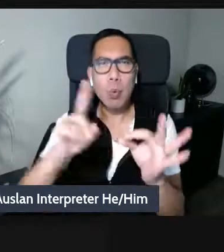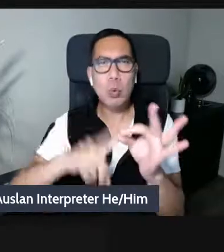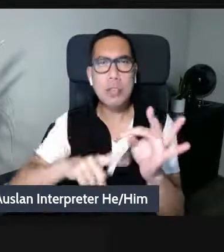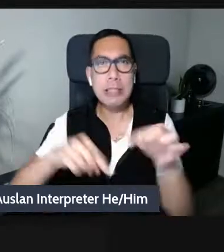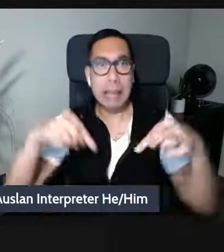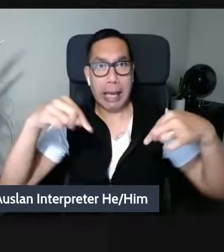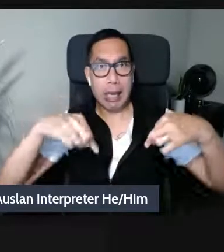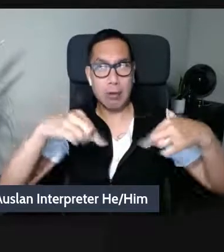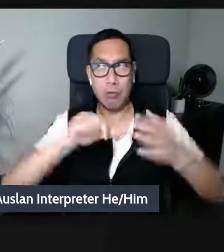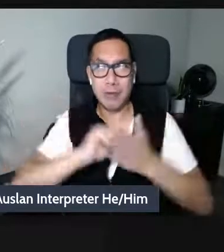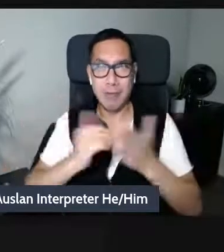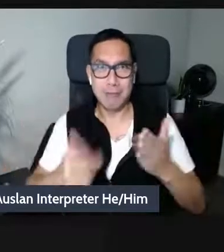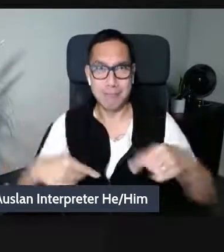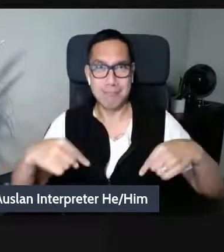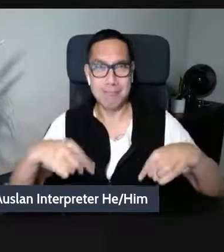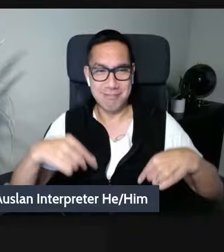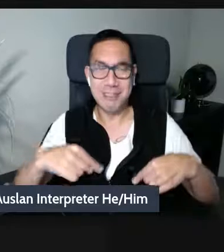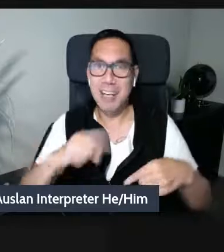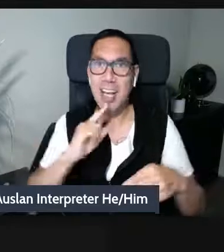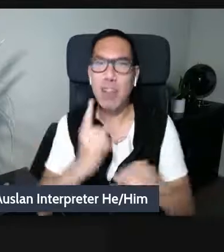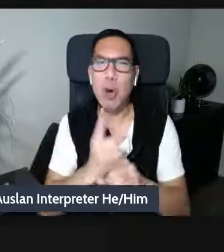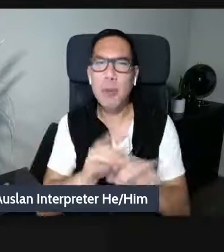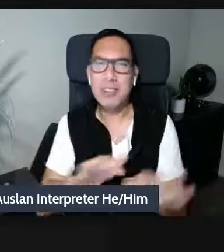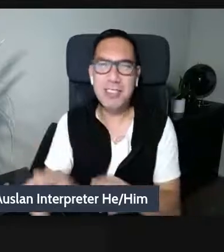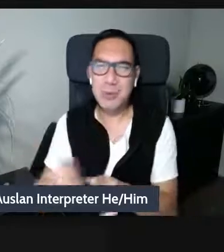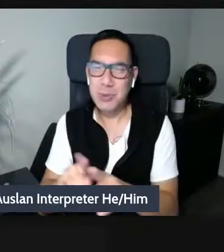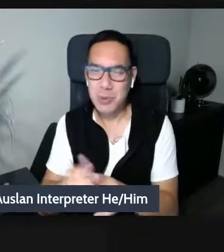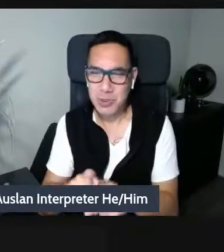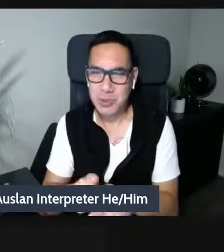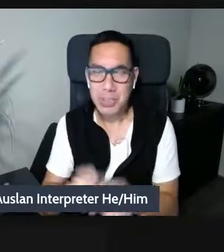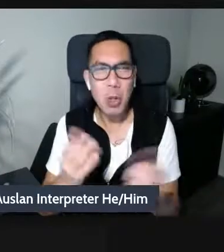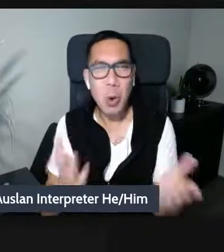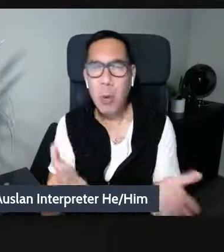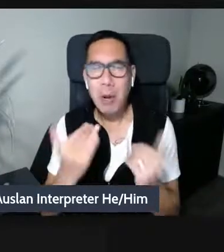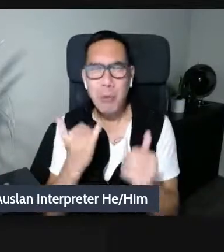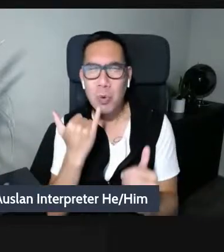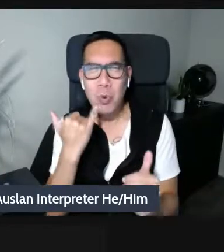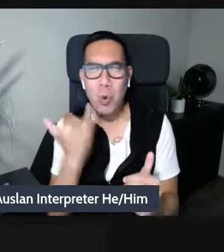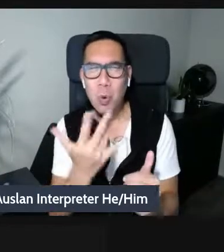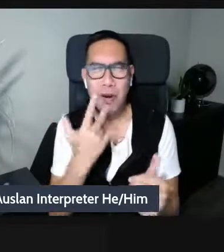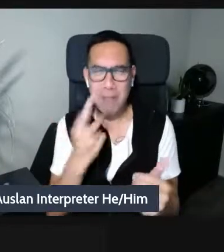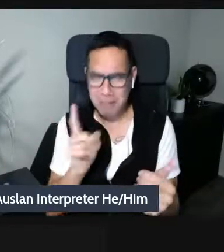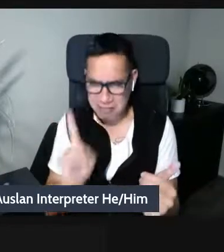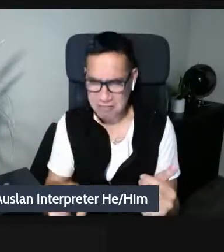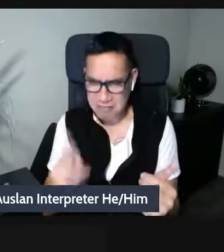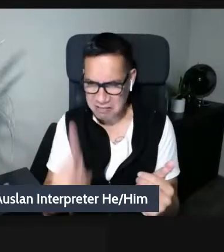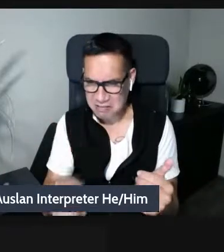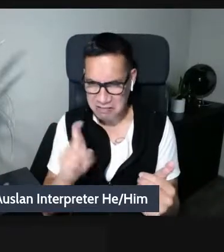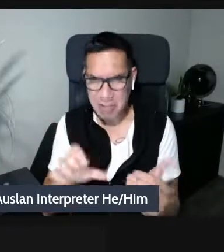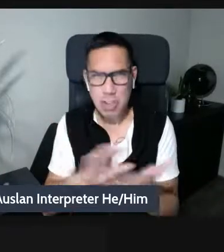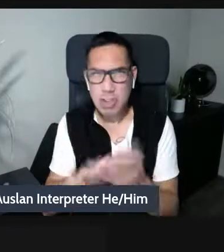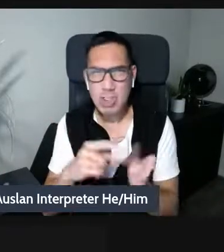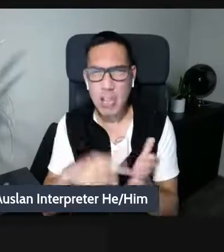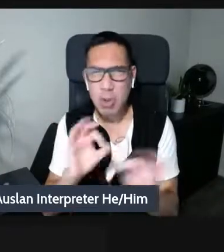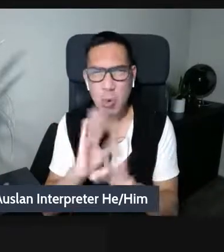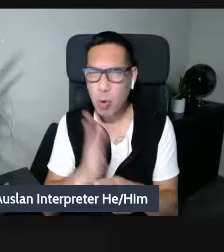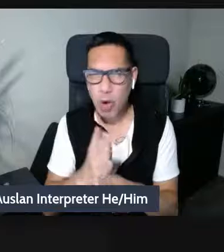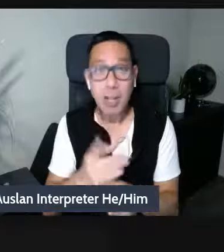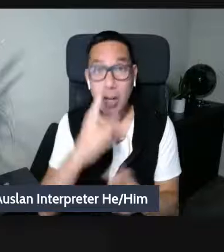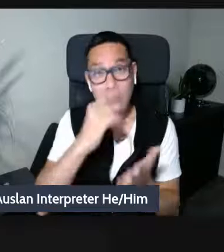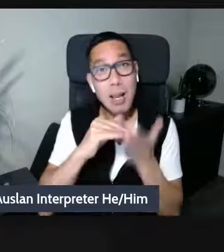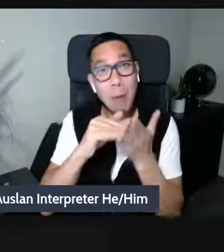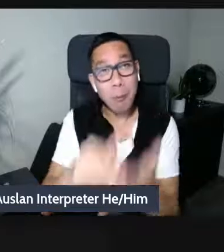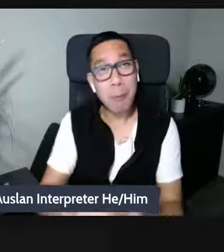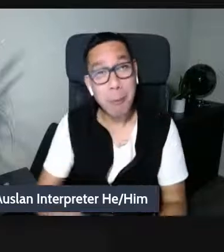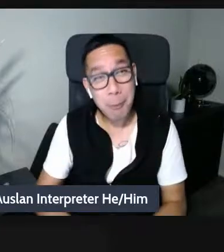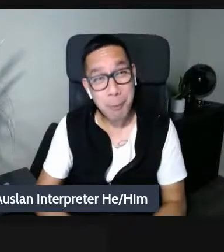this moment, in the comments as well. So you're very welcome to just call if you're not able to get in a chat room, and I will help you. This